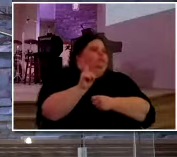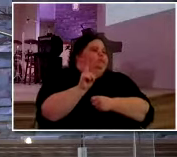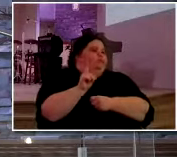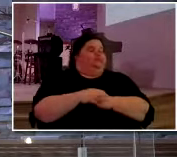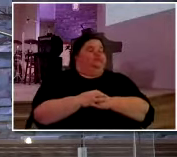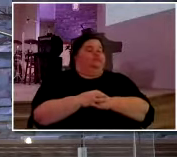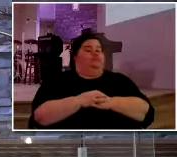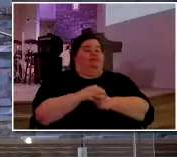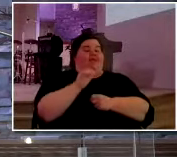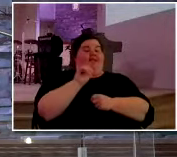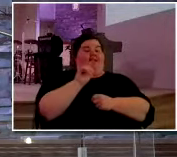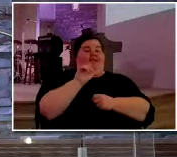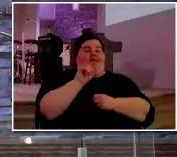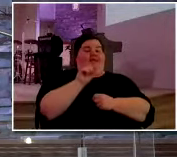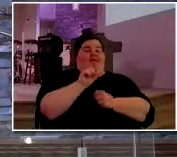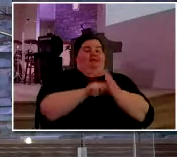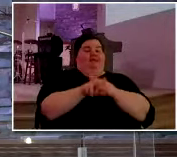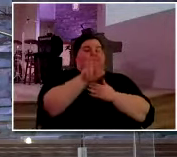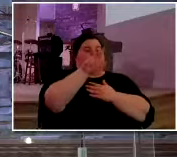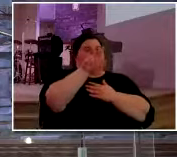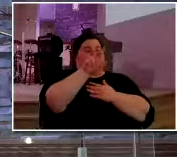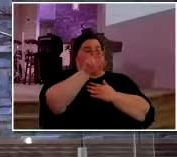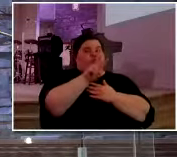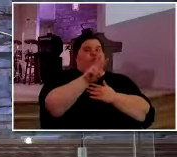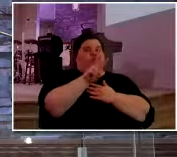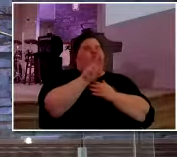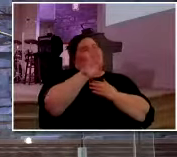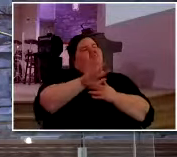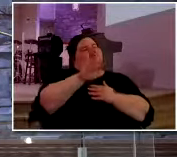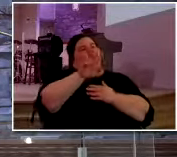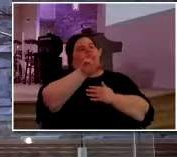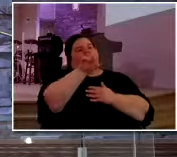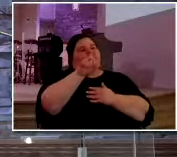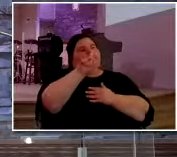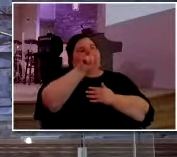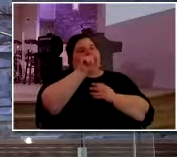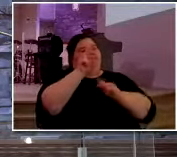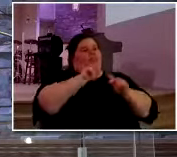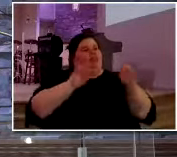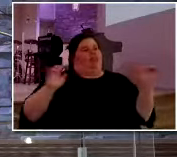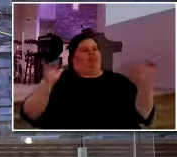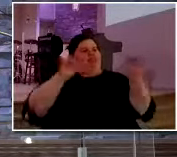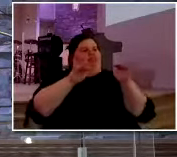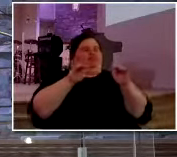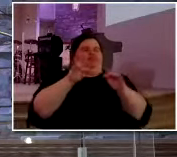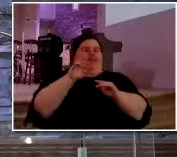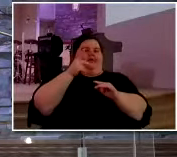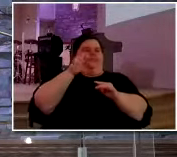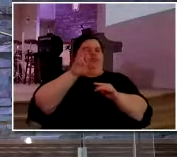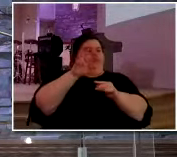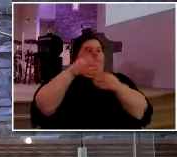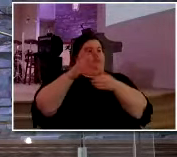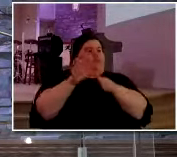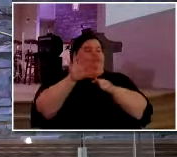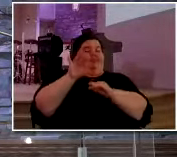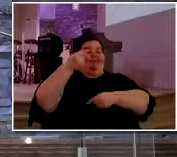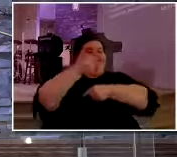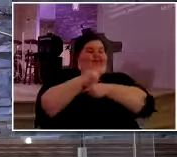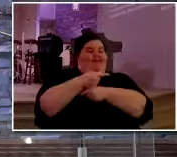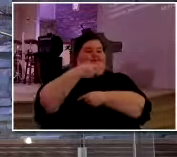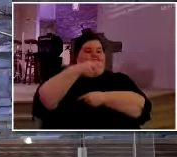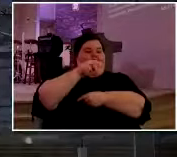chapter 2, about 120 gathered in an upper room. And suddenly, on that day of Pentecost, when it was